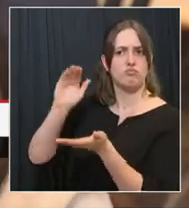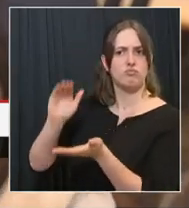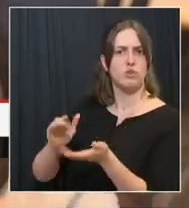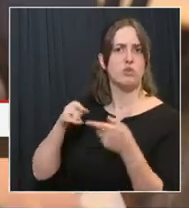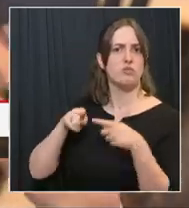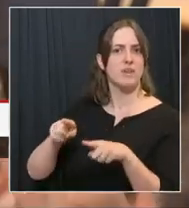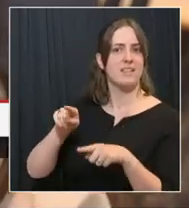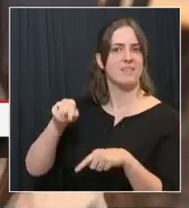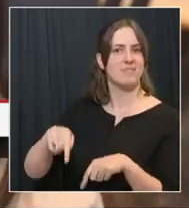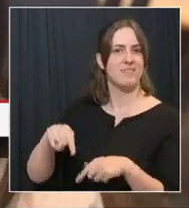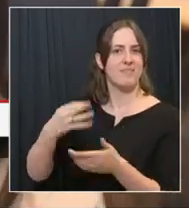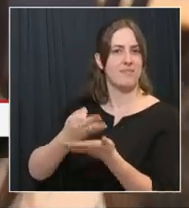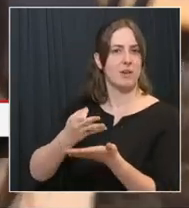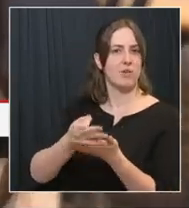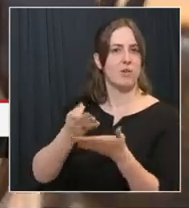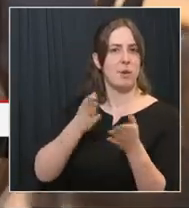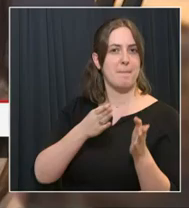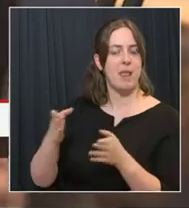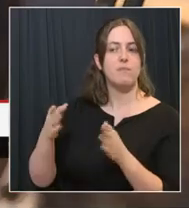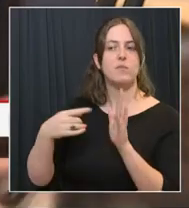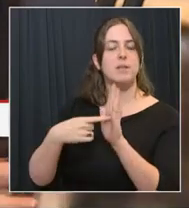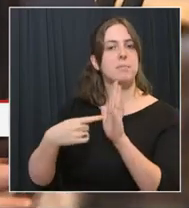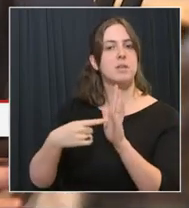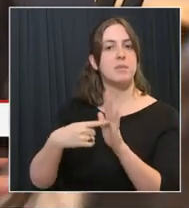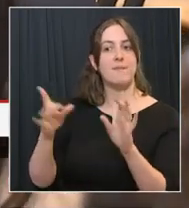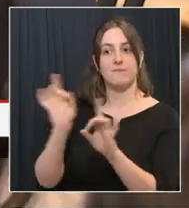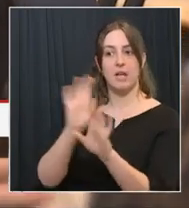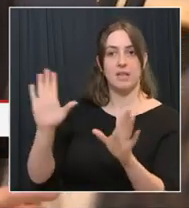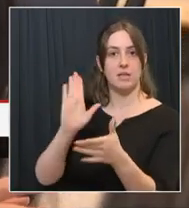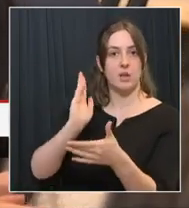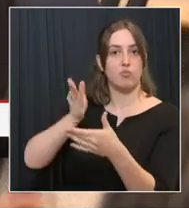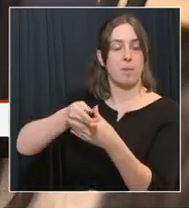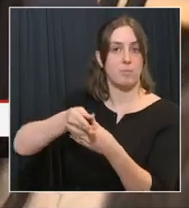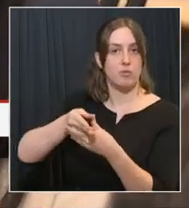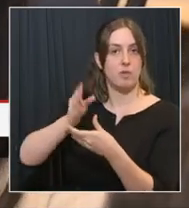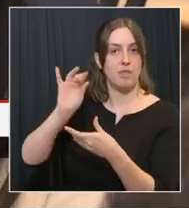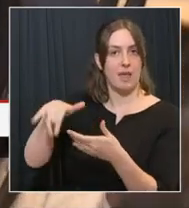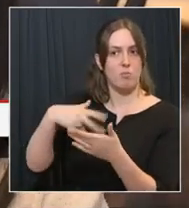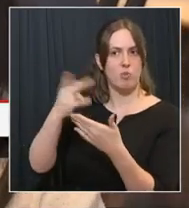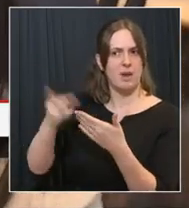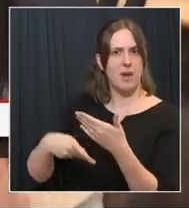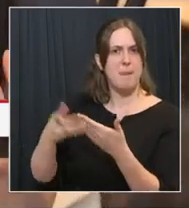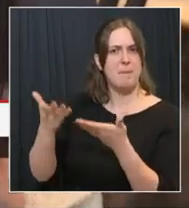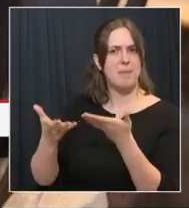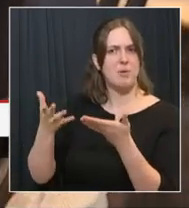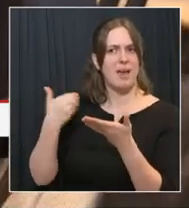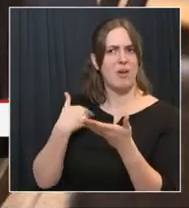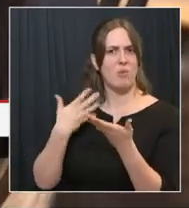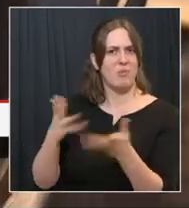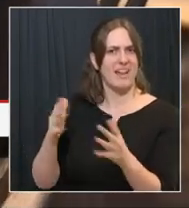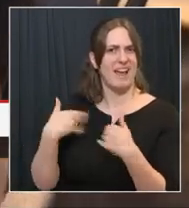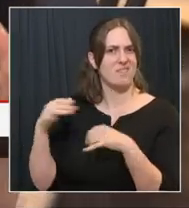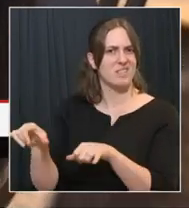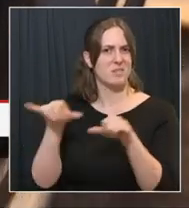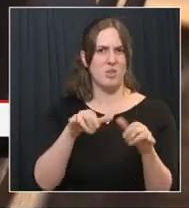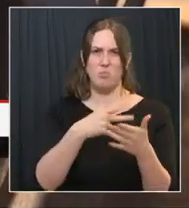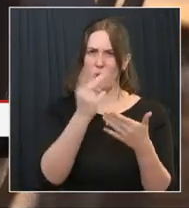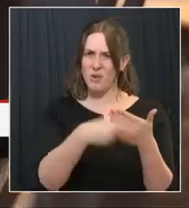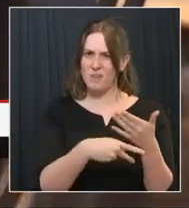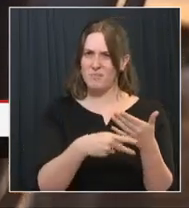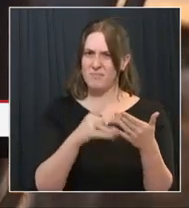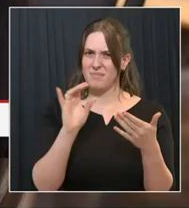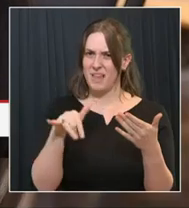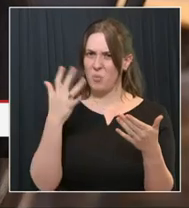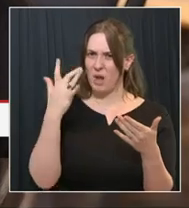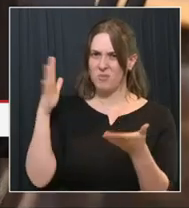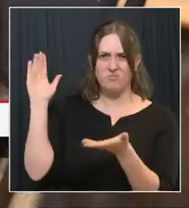continues. So say the violence interrupter program, was that because we have a similar program with OAG? If you can kind of talk about how that decision